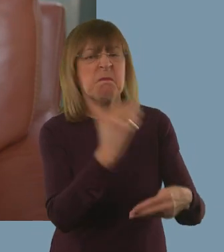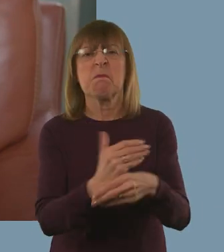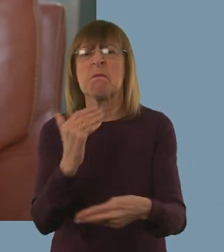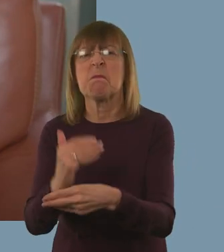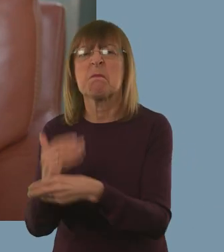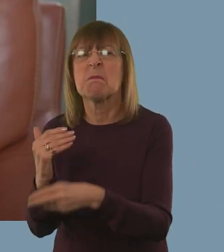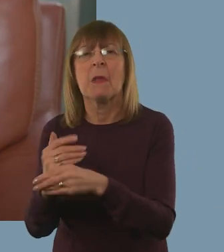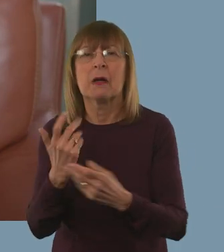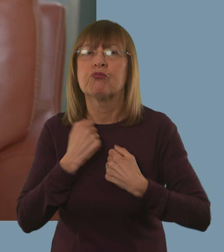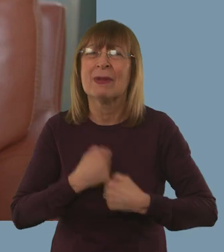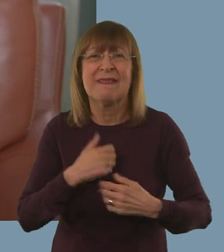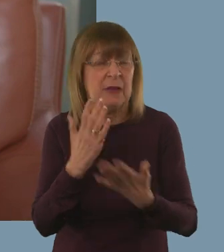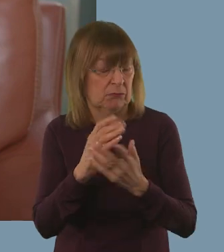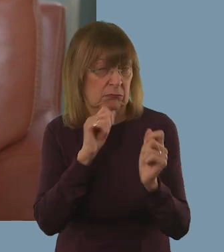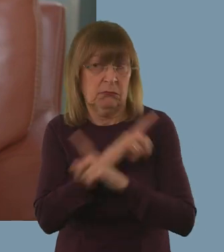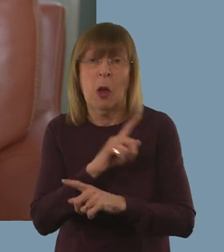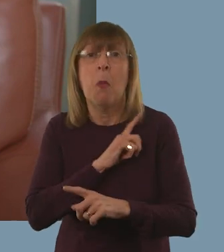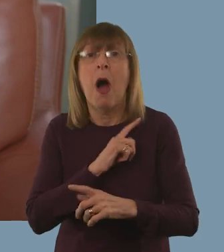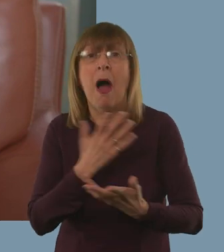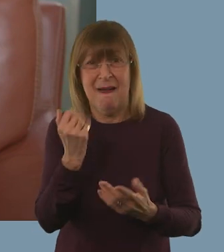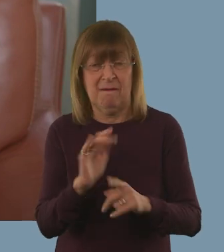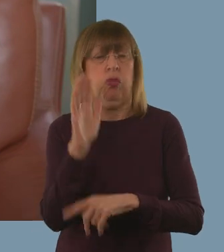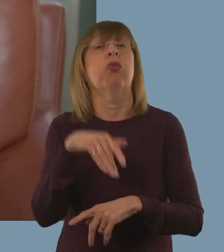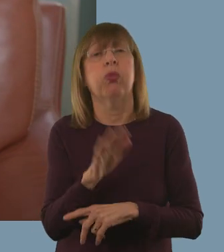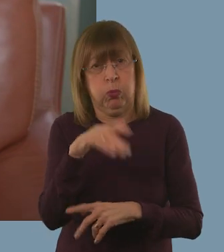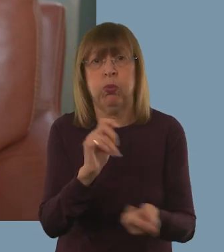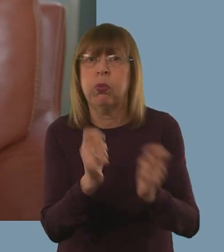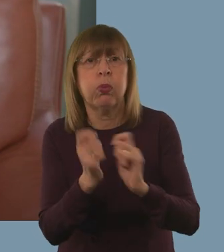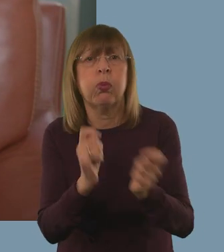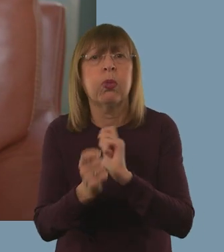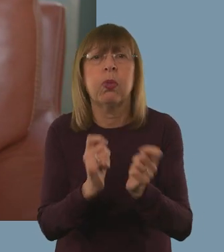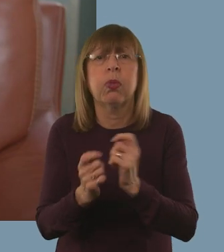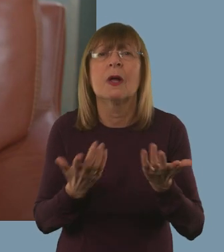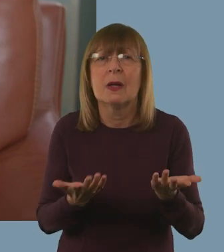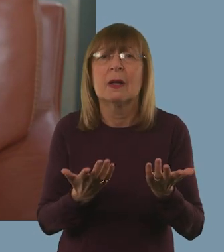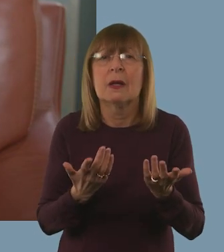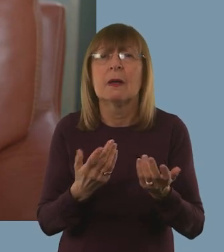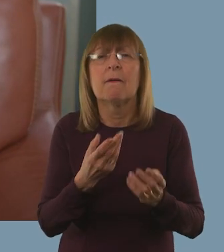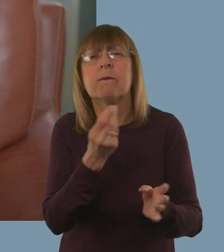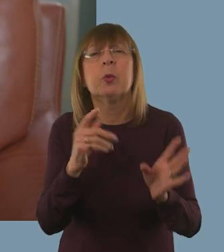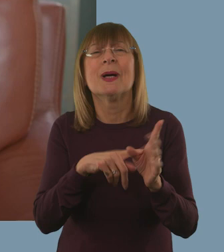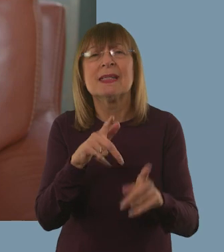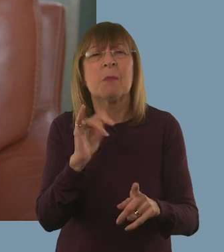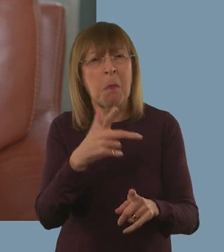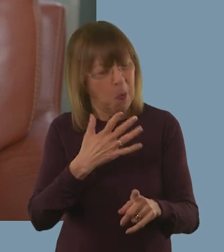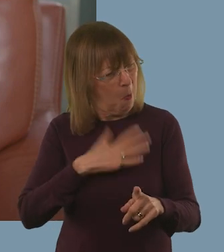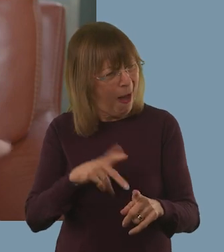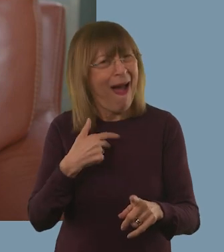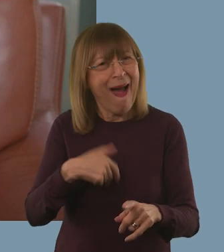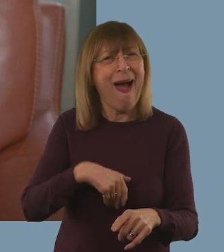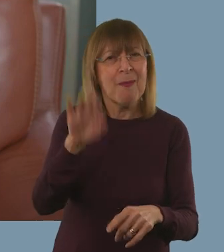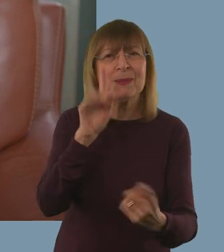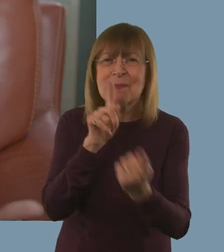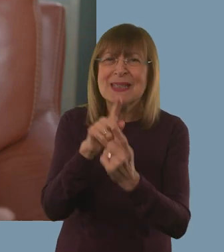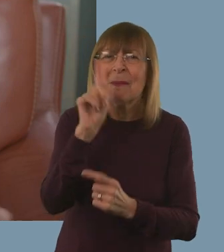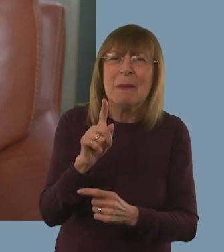burn all your bridges, because I think grief, as I said before, grief changes. In a couple of years, you might feel like you want to go out